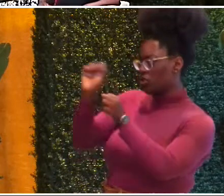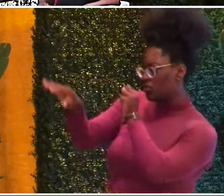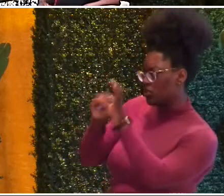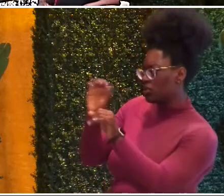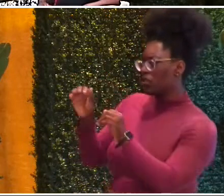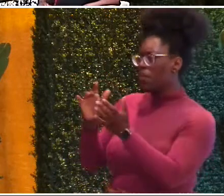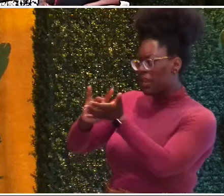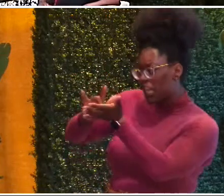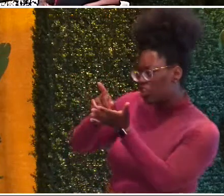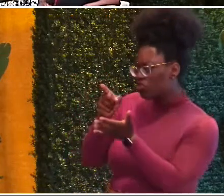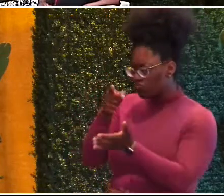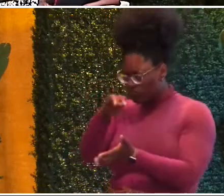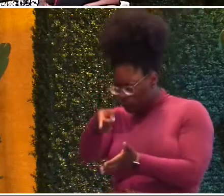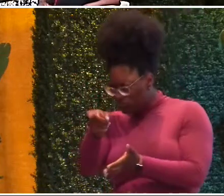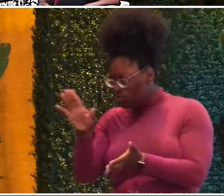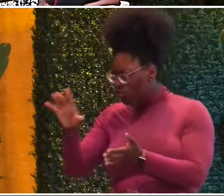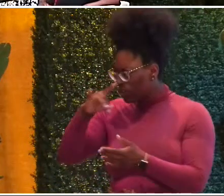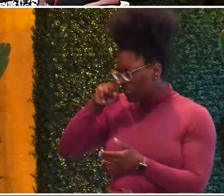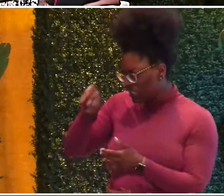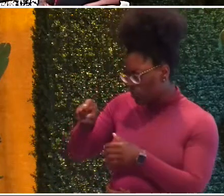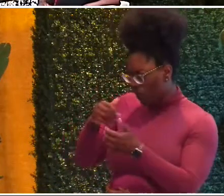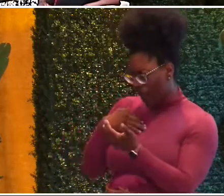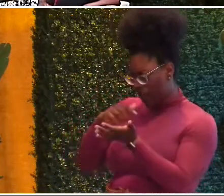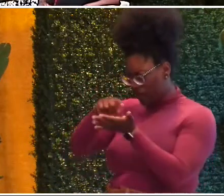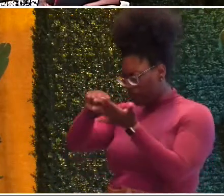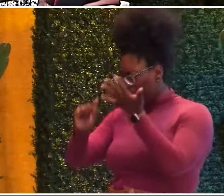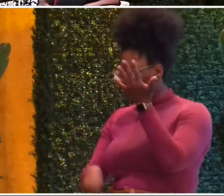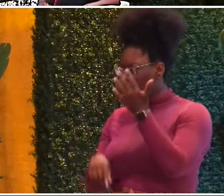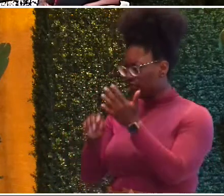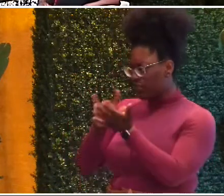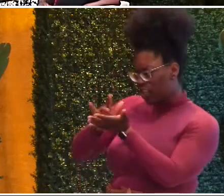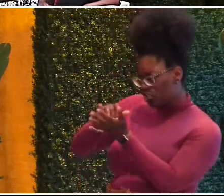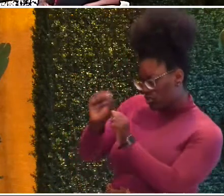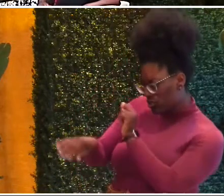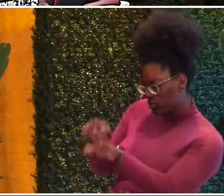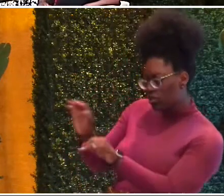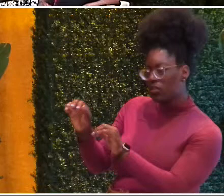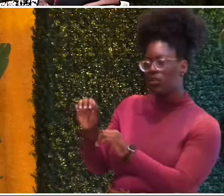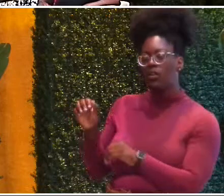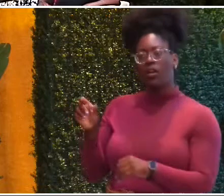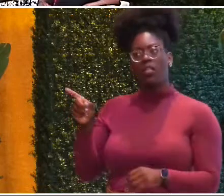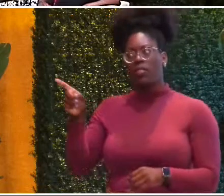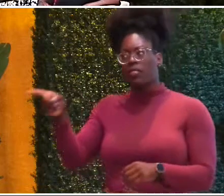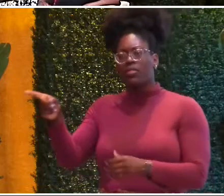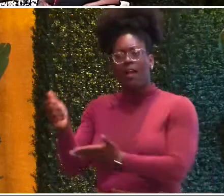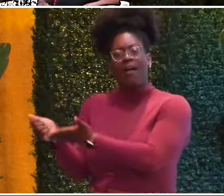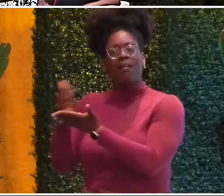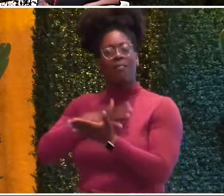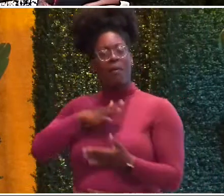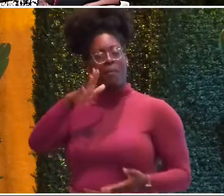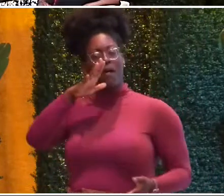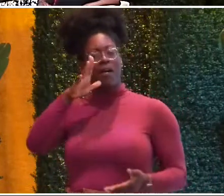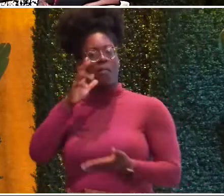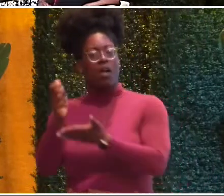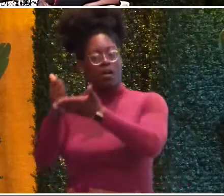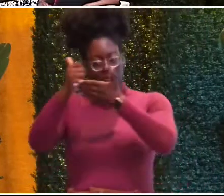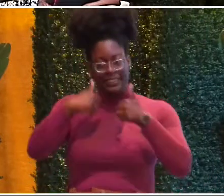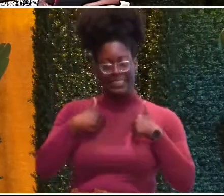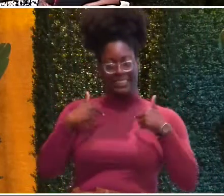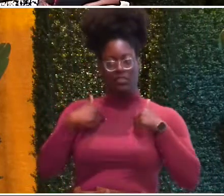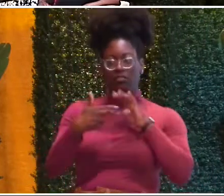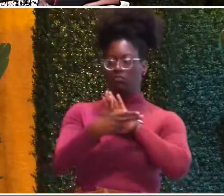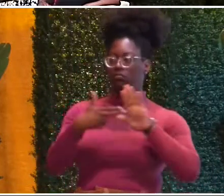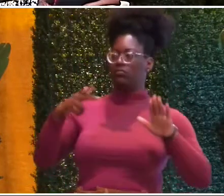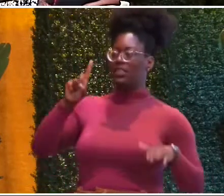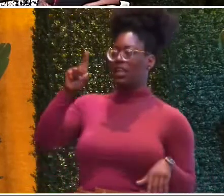should be on. It was Black women that ushered me through my very first surgery and recovery, but they would never say